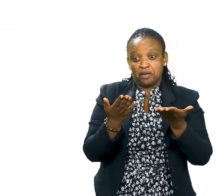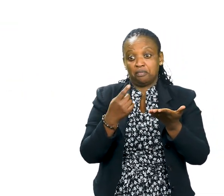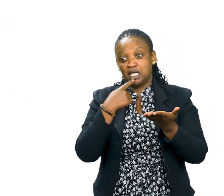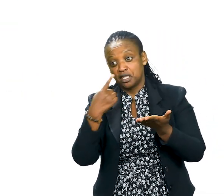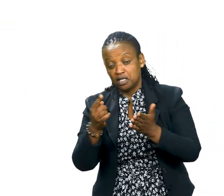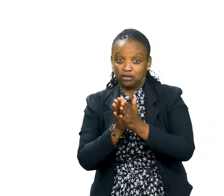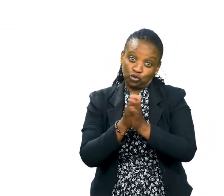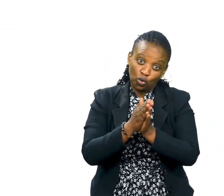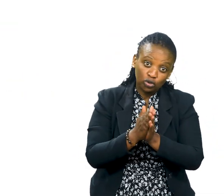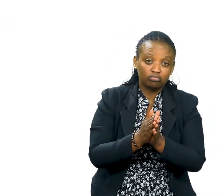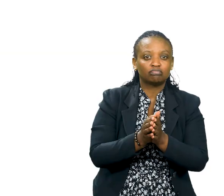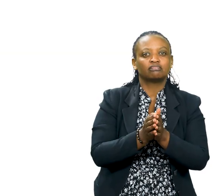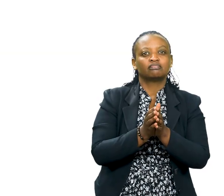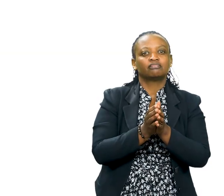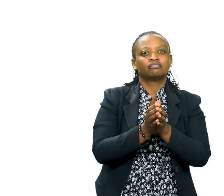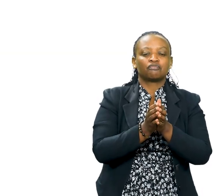either by telling a story,